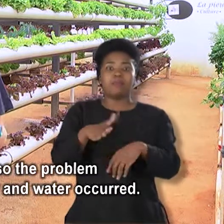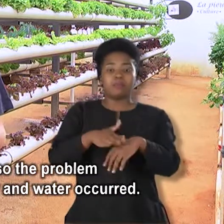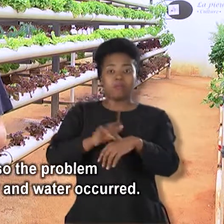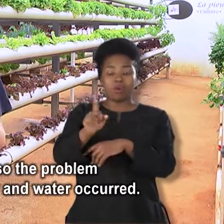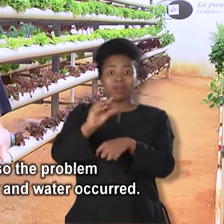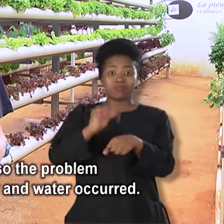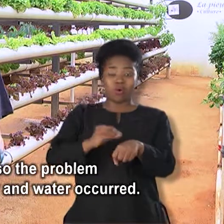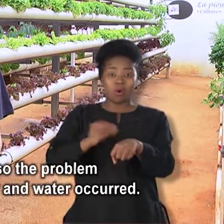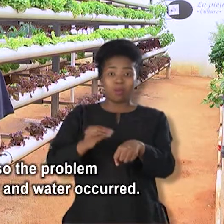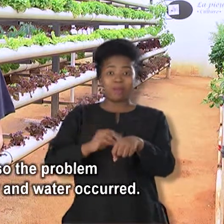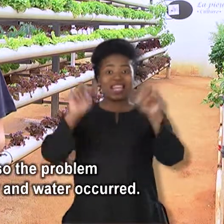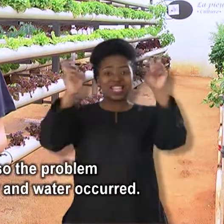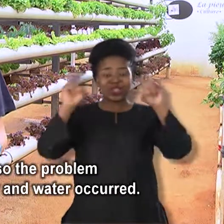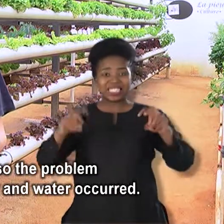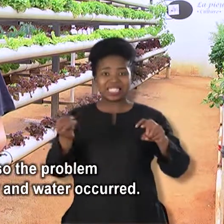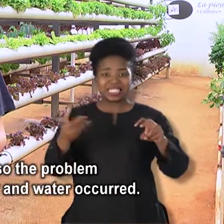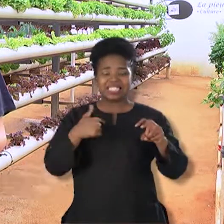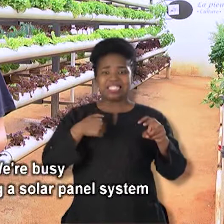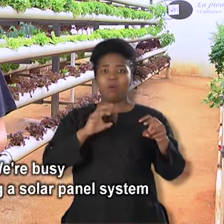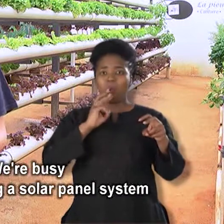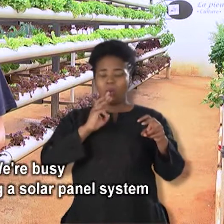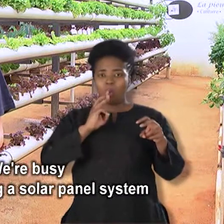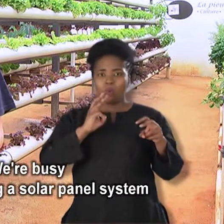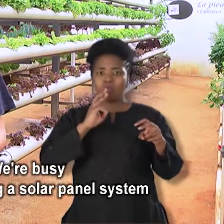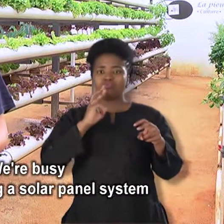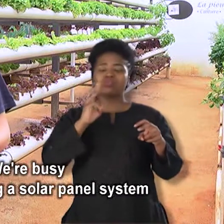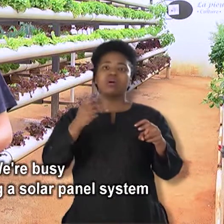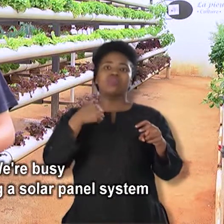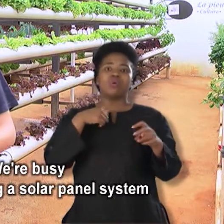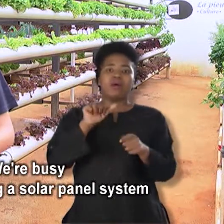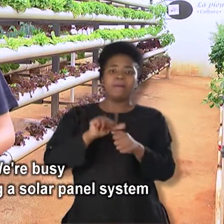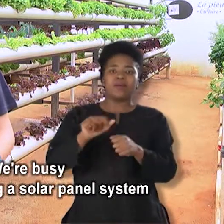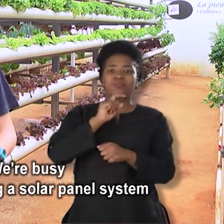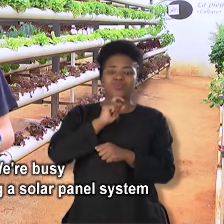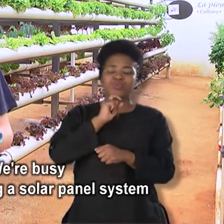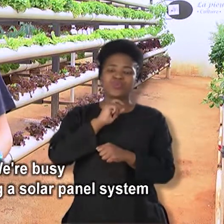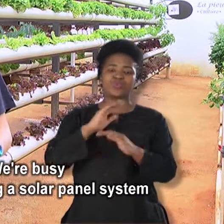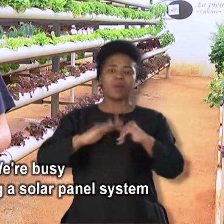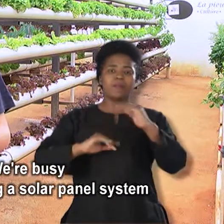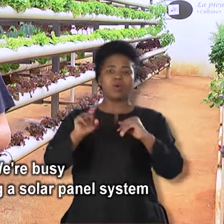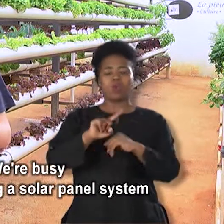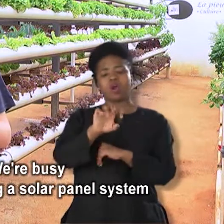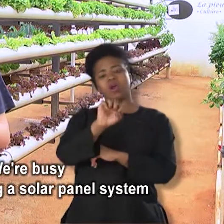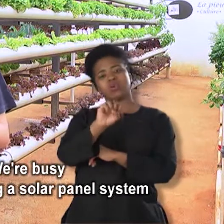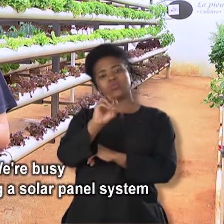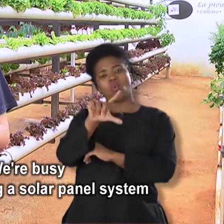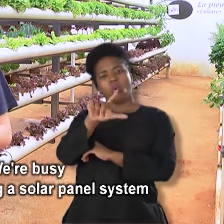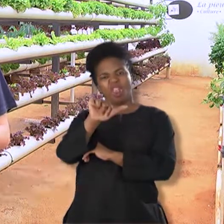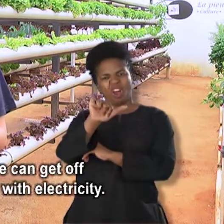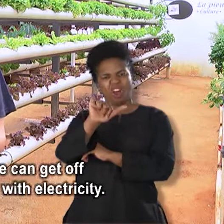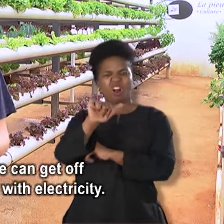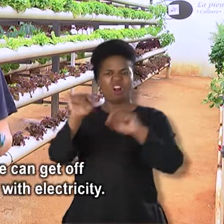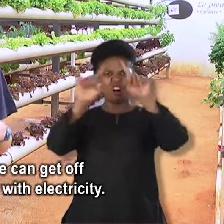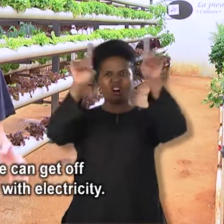of electricity and water occurred. So we're busy implementing a solar panel